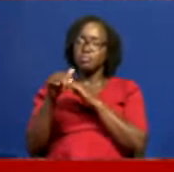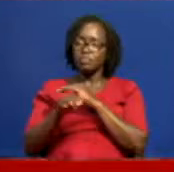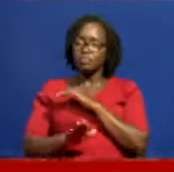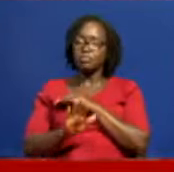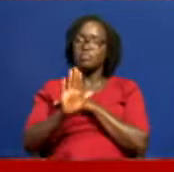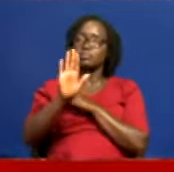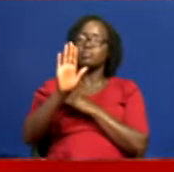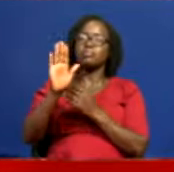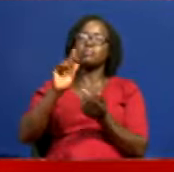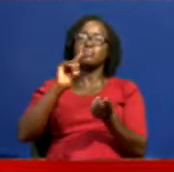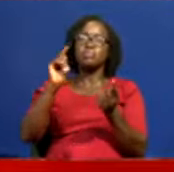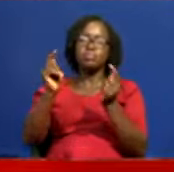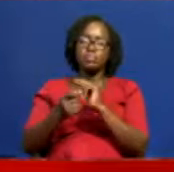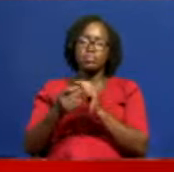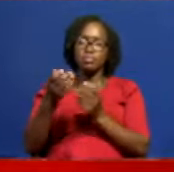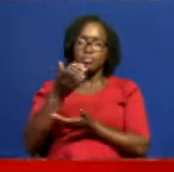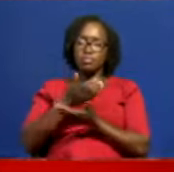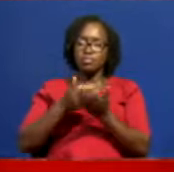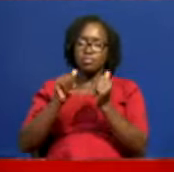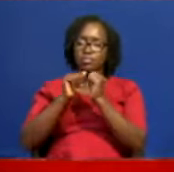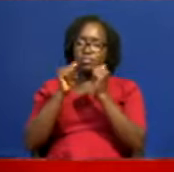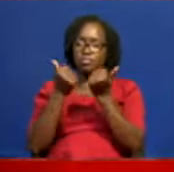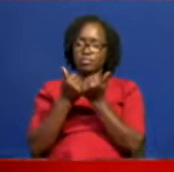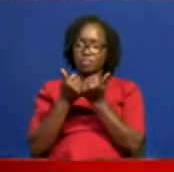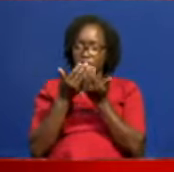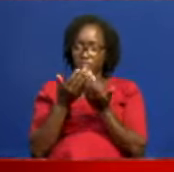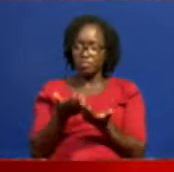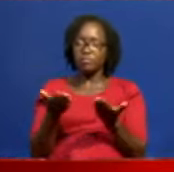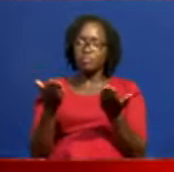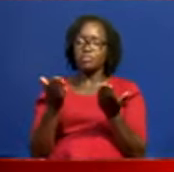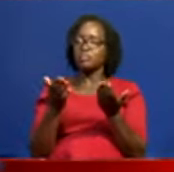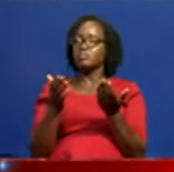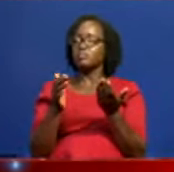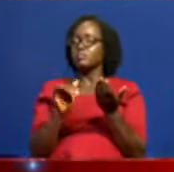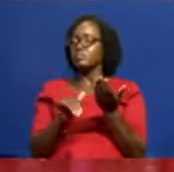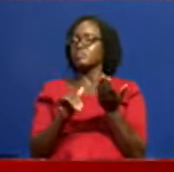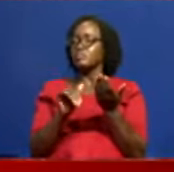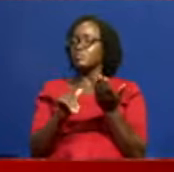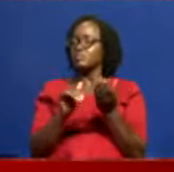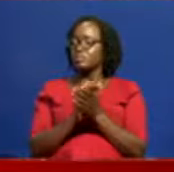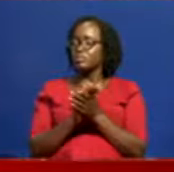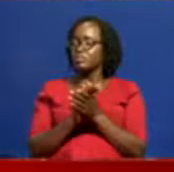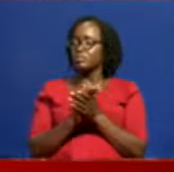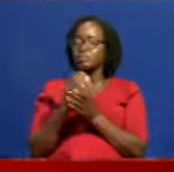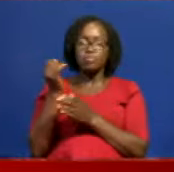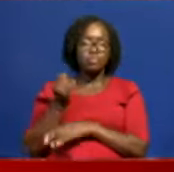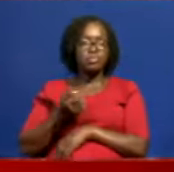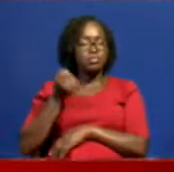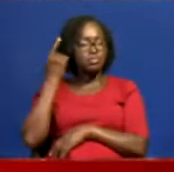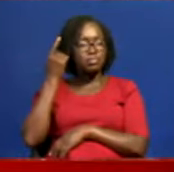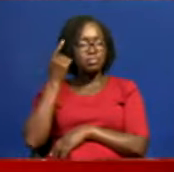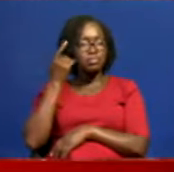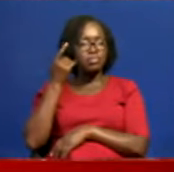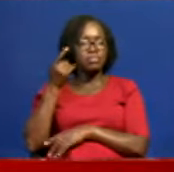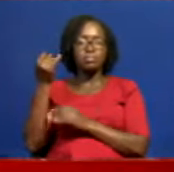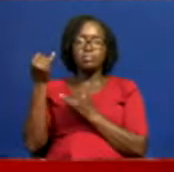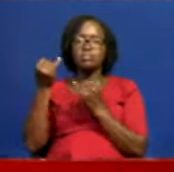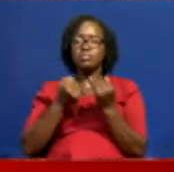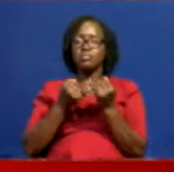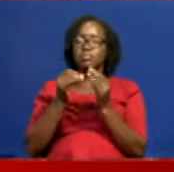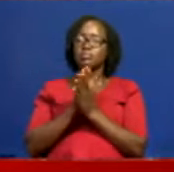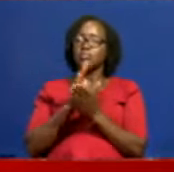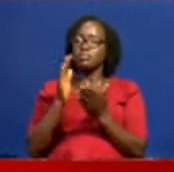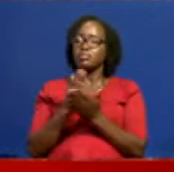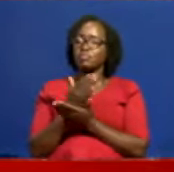transformation agenda. It is in this context, for example, that I understand the invitation by